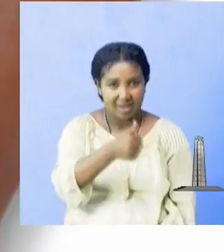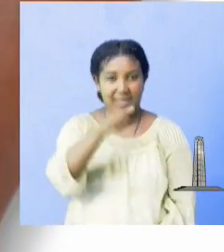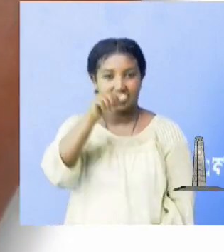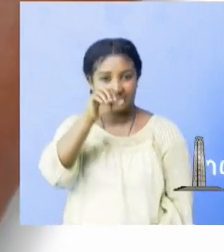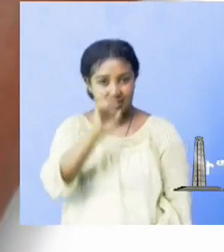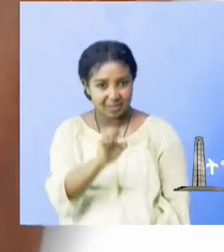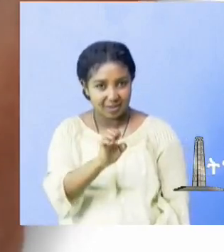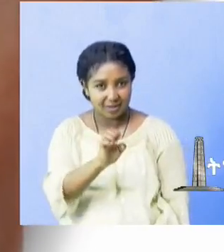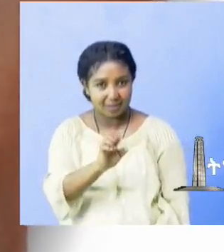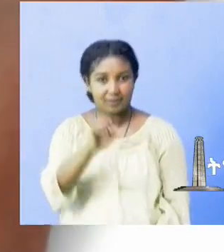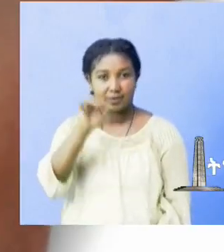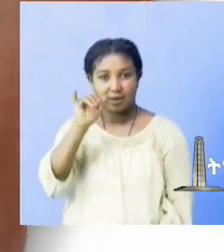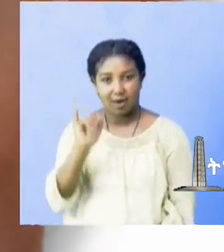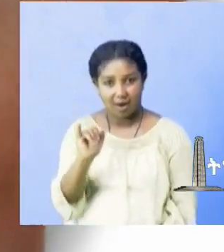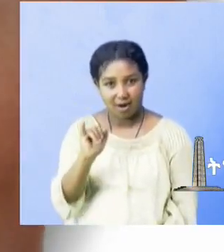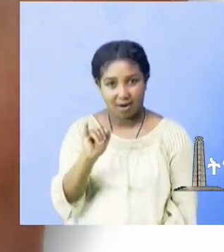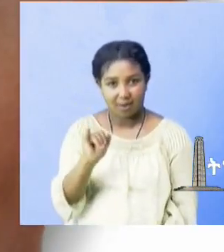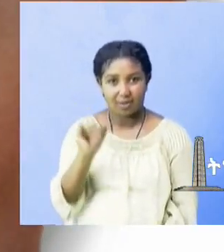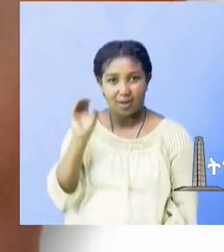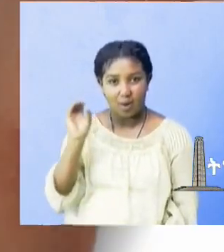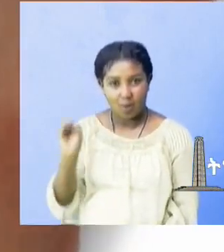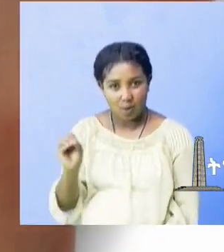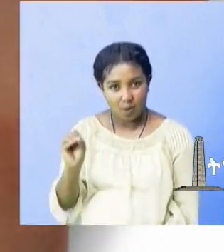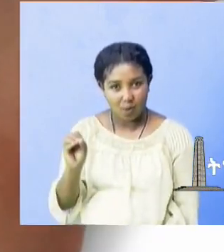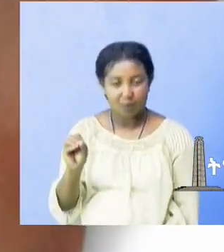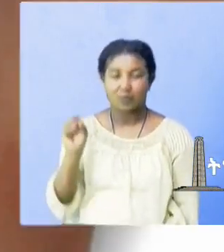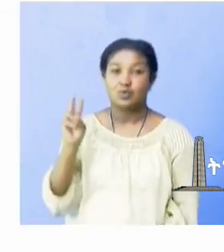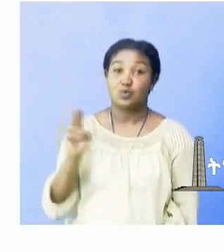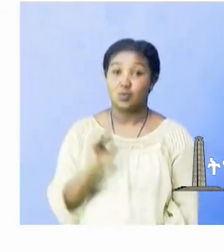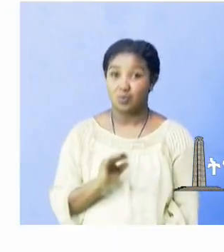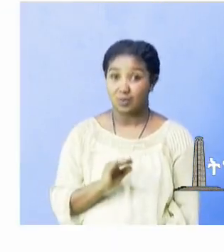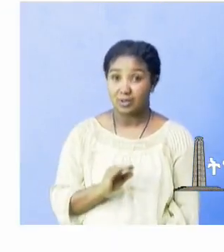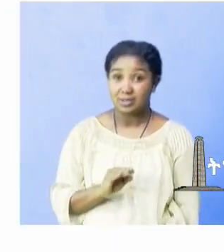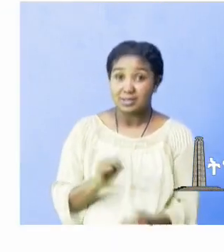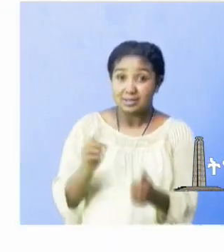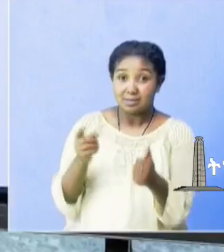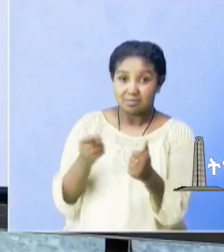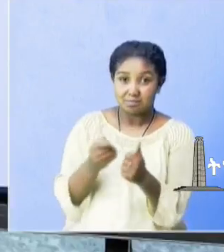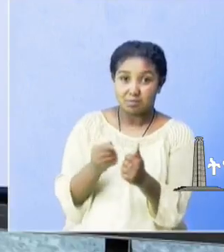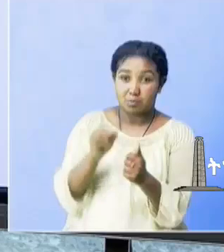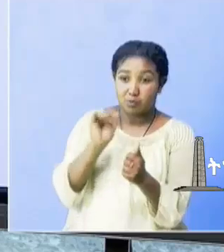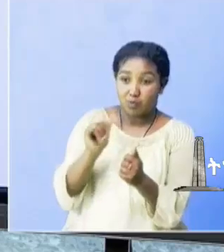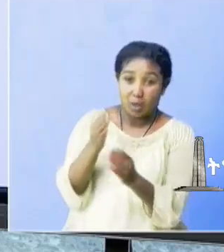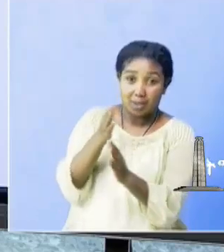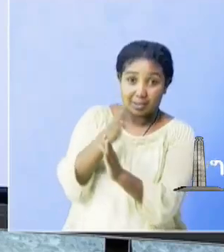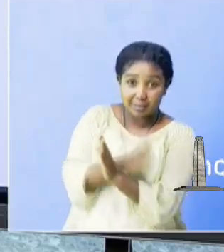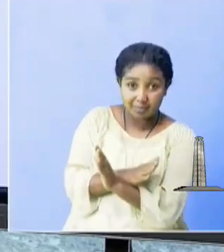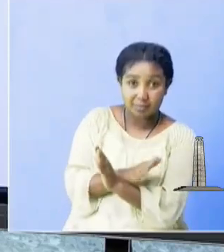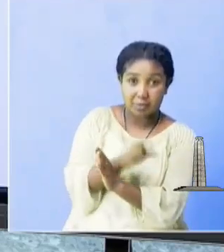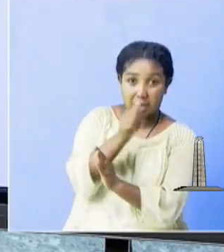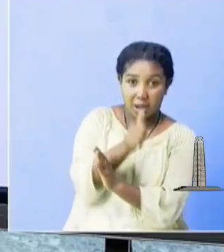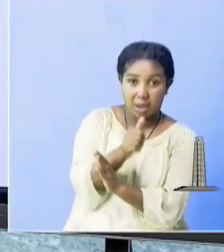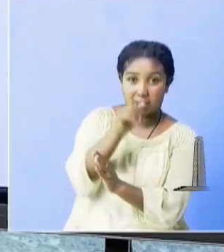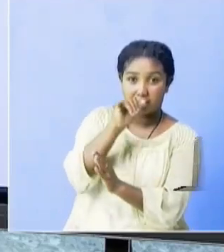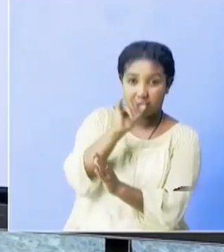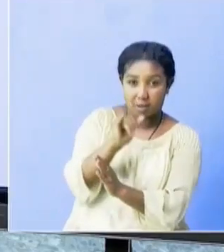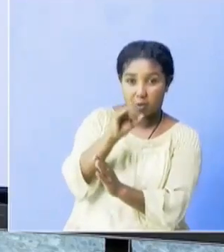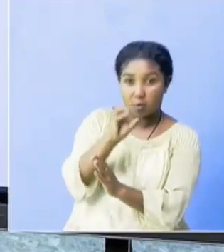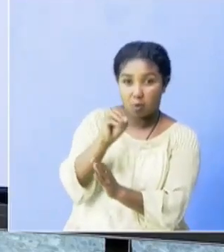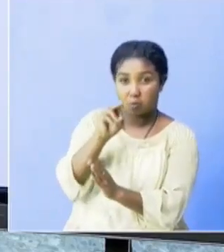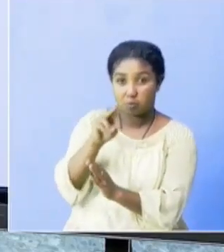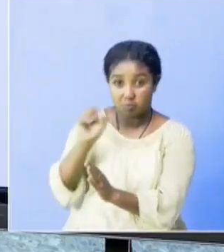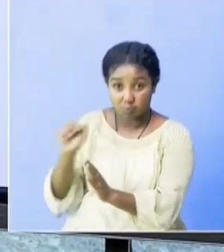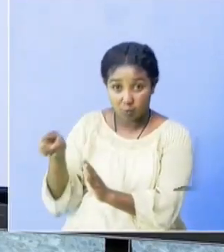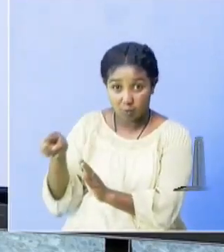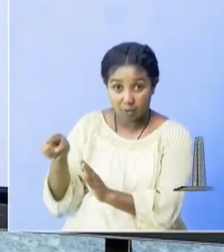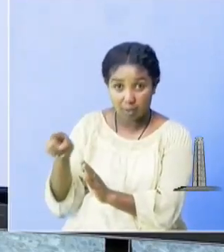E, I, O, U. If the first letter before Y, if it is ending with I, E, I,